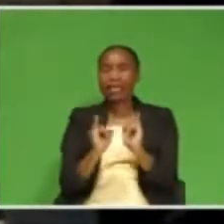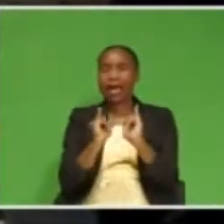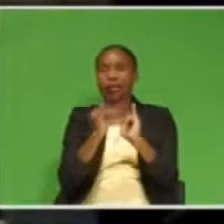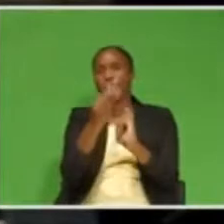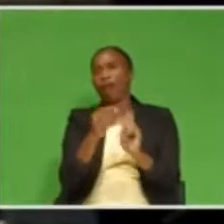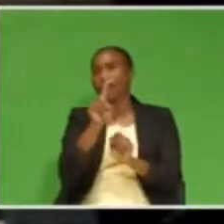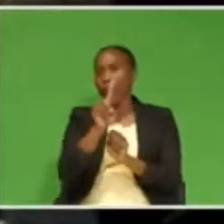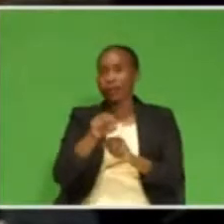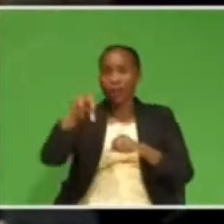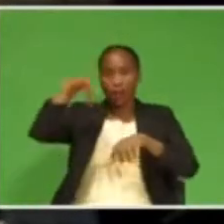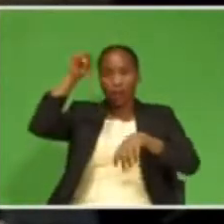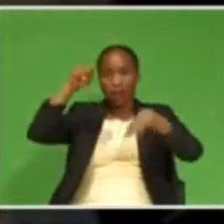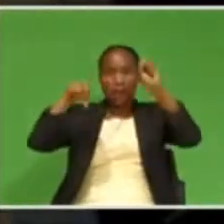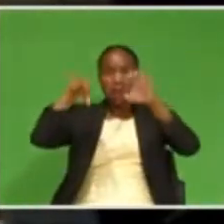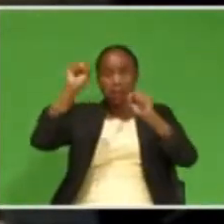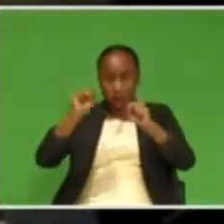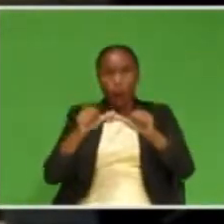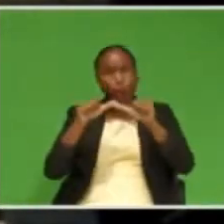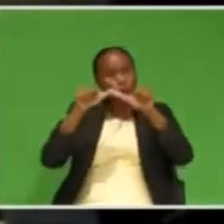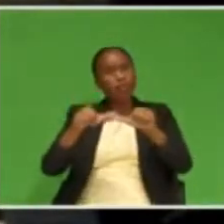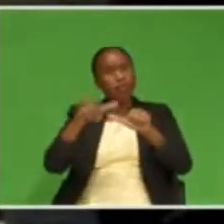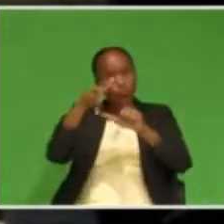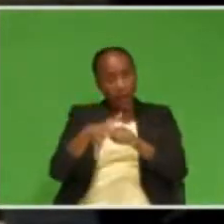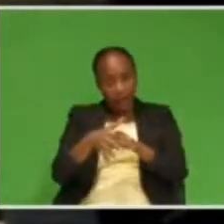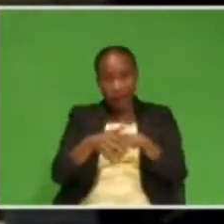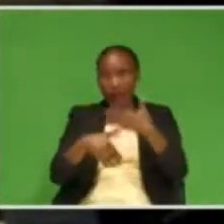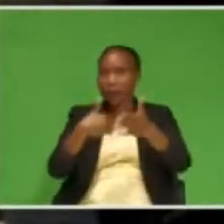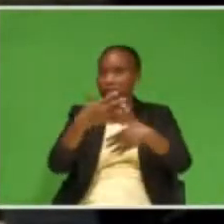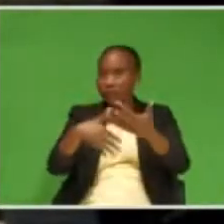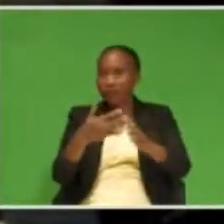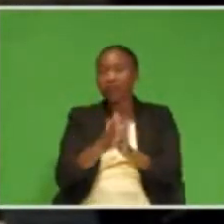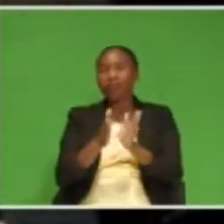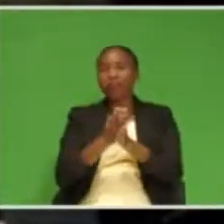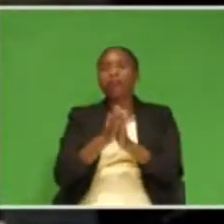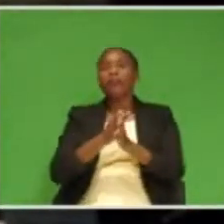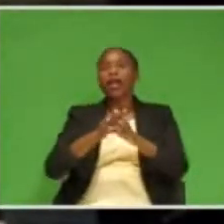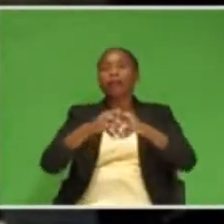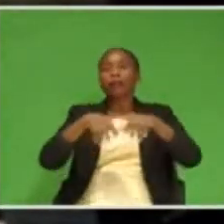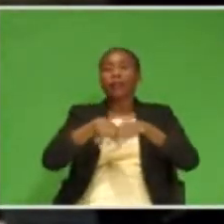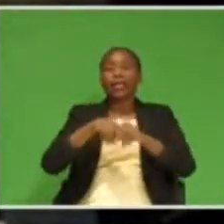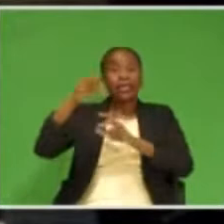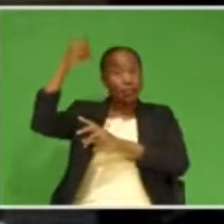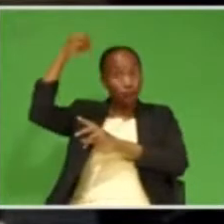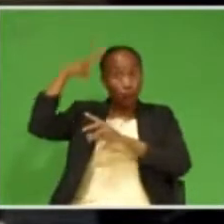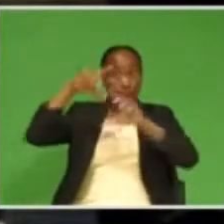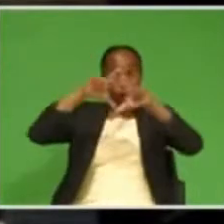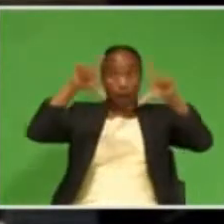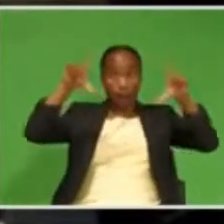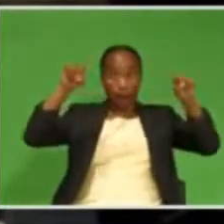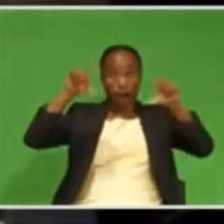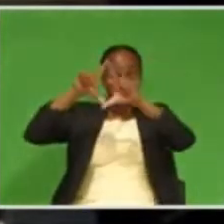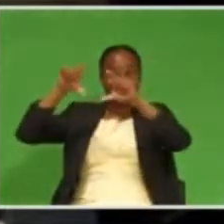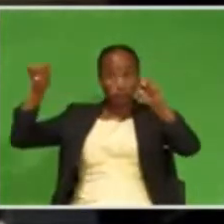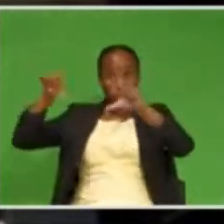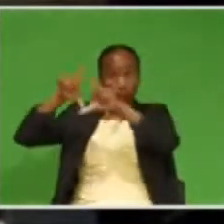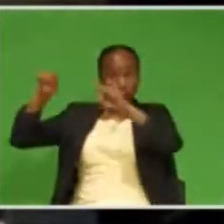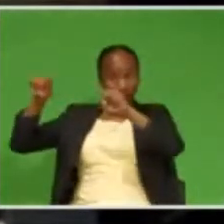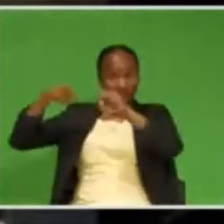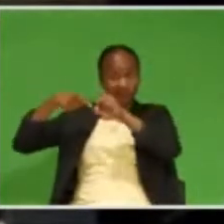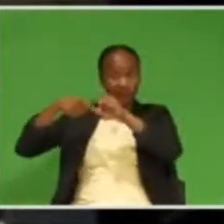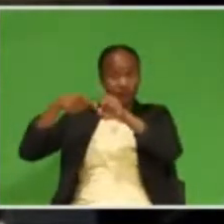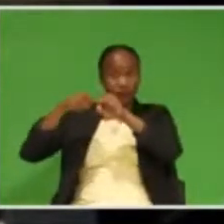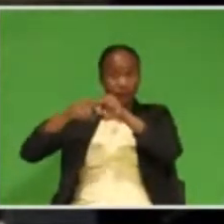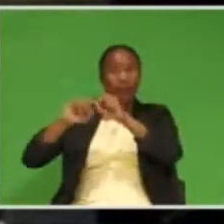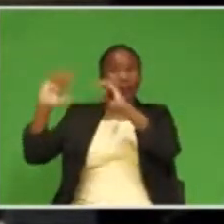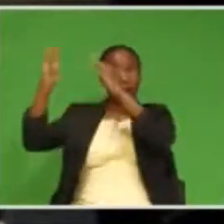to proceed with the rollout of rooftop solar panels. In his budget